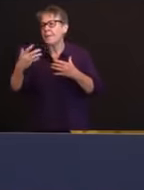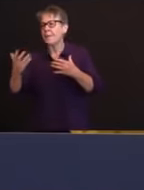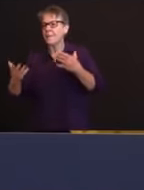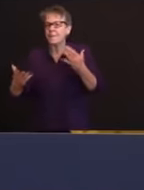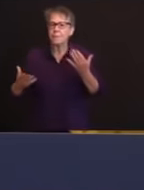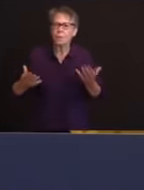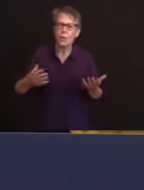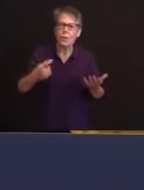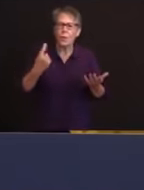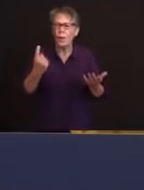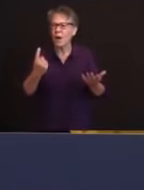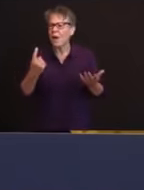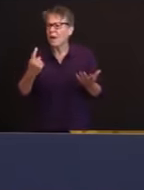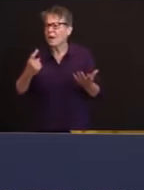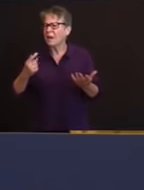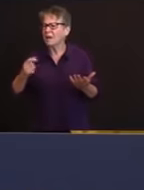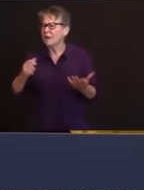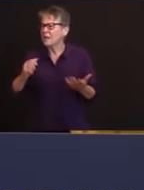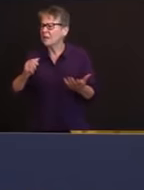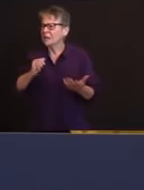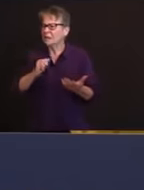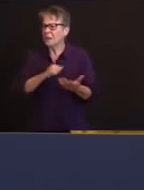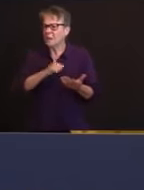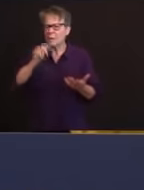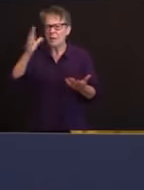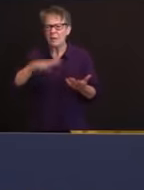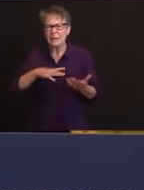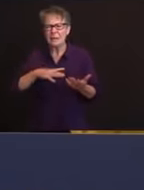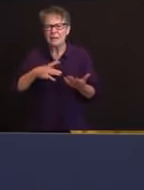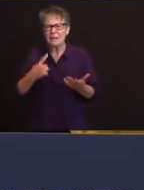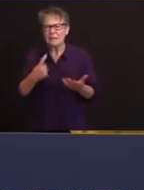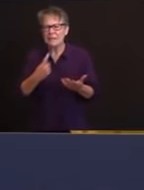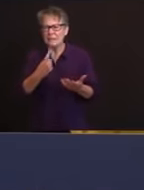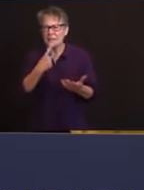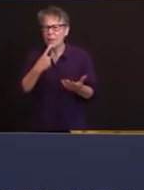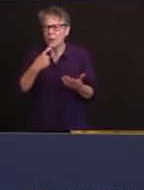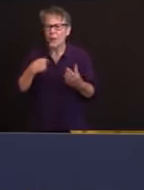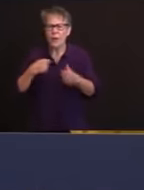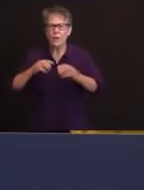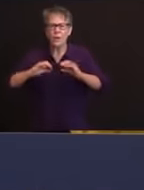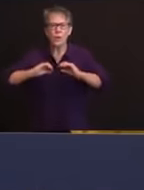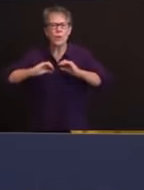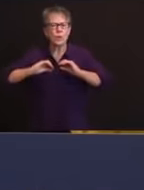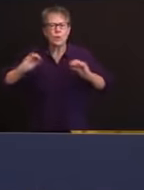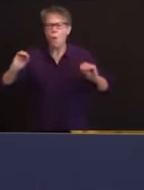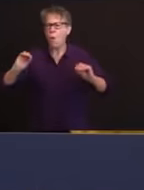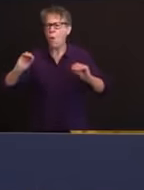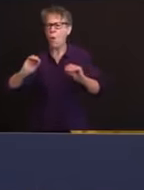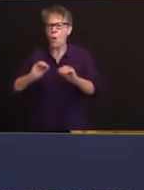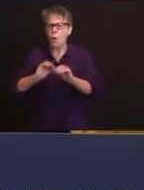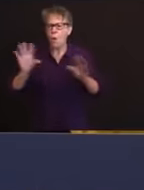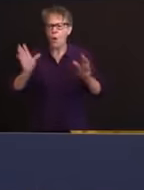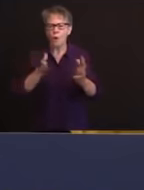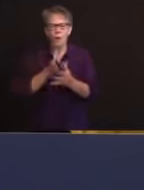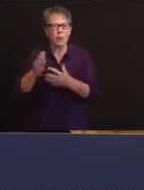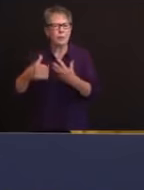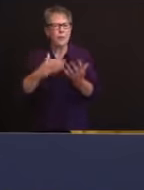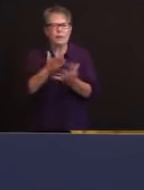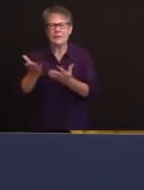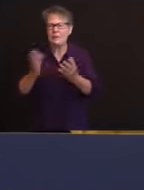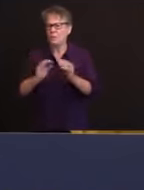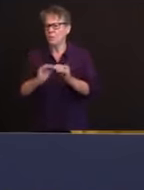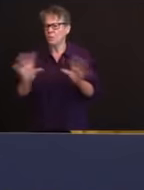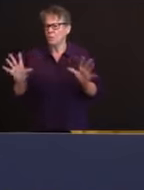decision to issue these new restrictions. Why can't the state take testimony from hospitals and doctors, hospitals, and restaurant owners before making